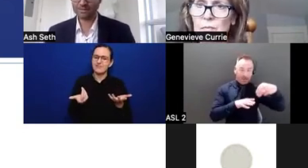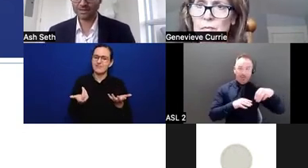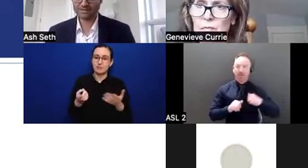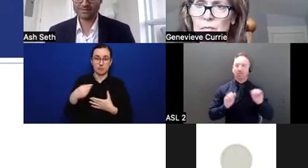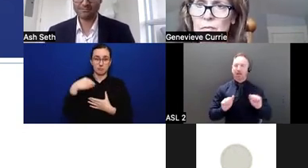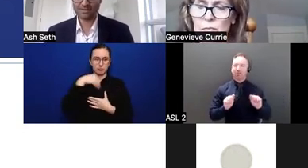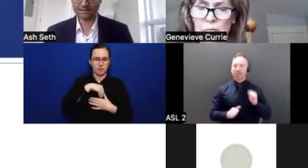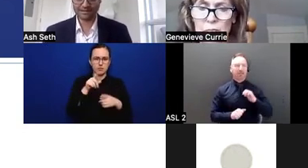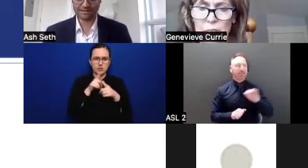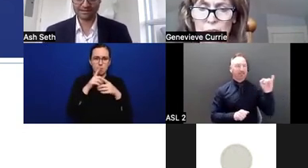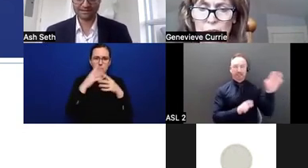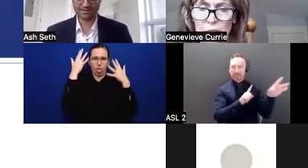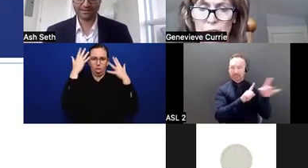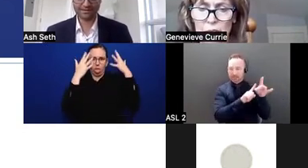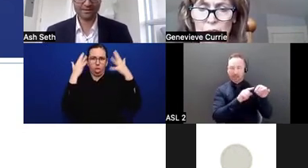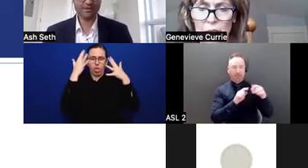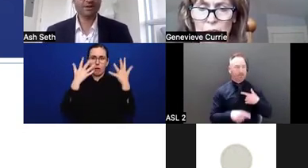significantly impacted their mental health.